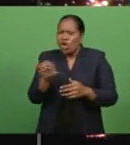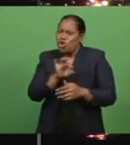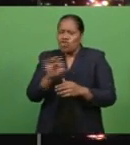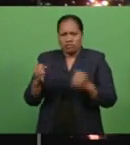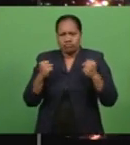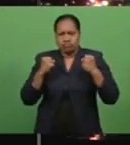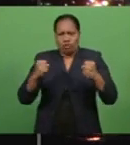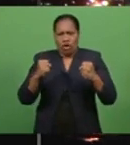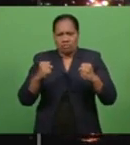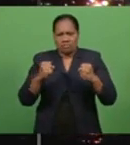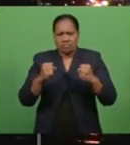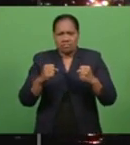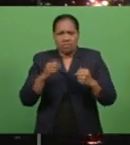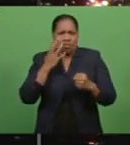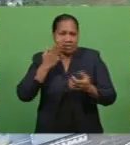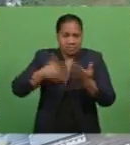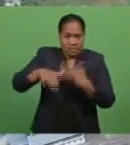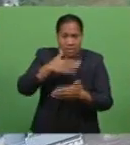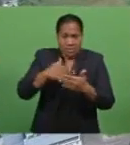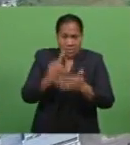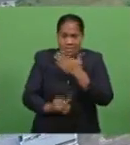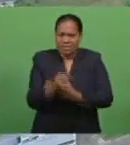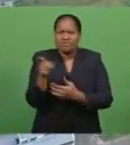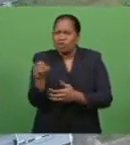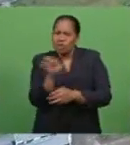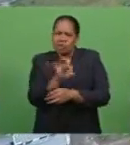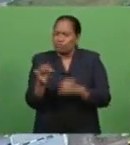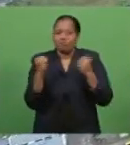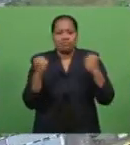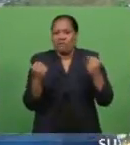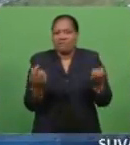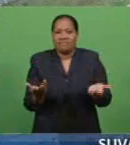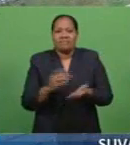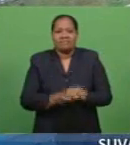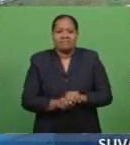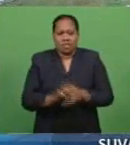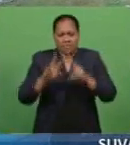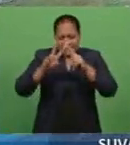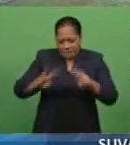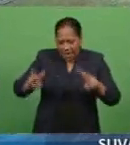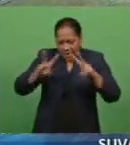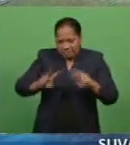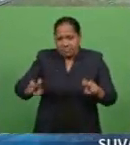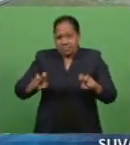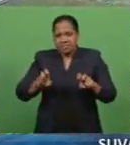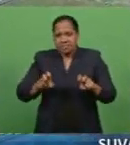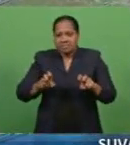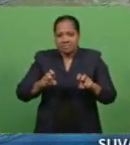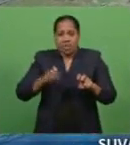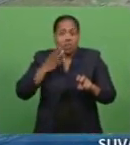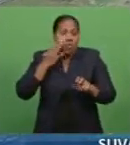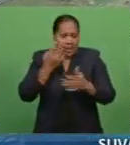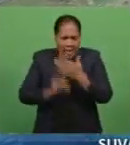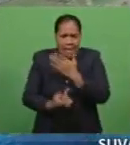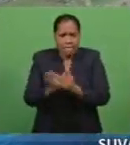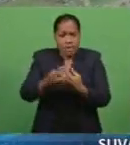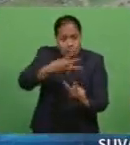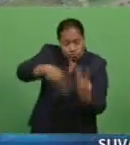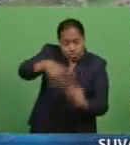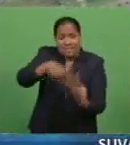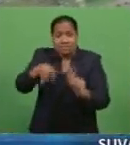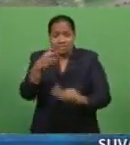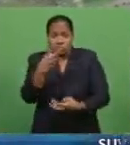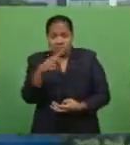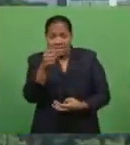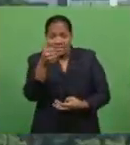cyclones. Kritika Kumar reports. A survey following Tropical Cyclone Winston in 2016 saw a